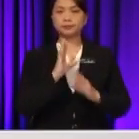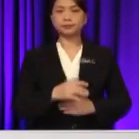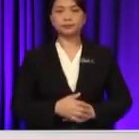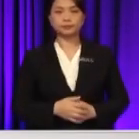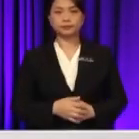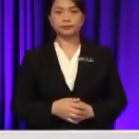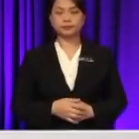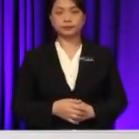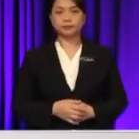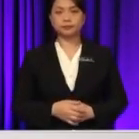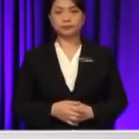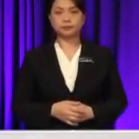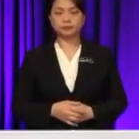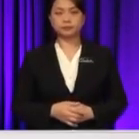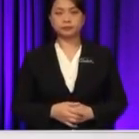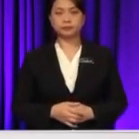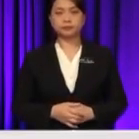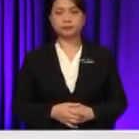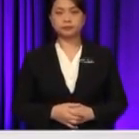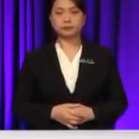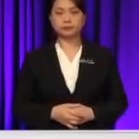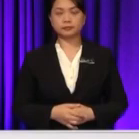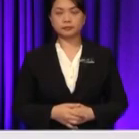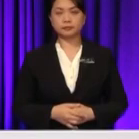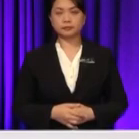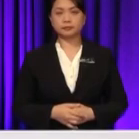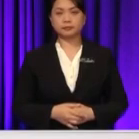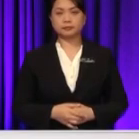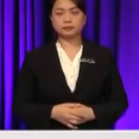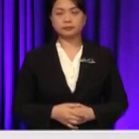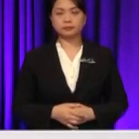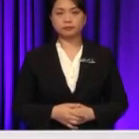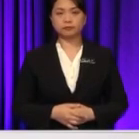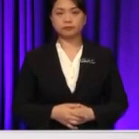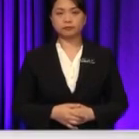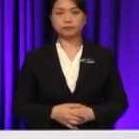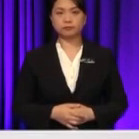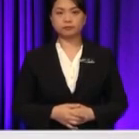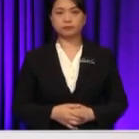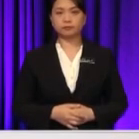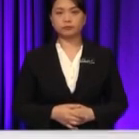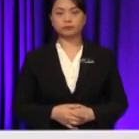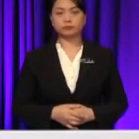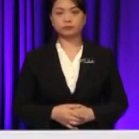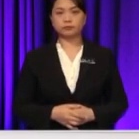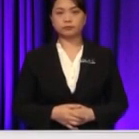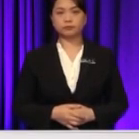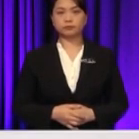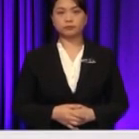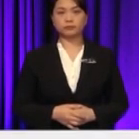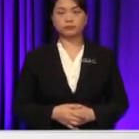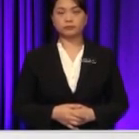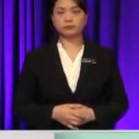ask for the next volunteer to read second paragraph? Mm-hmm. Can I have a volunteer?